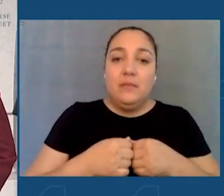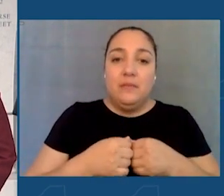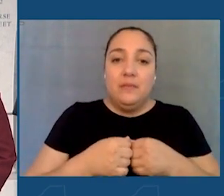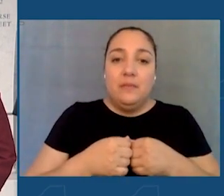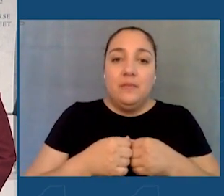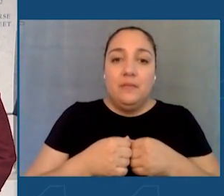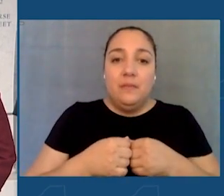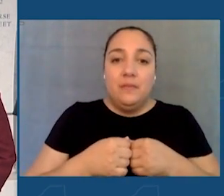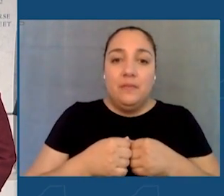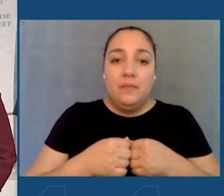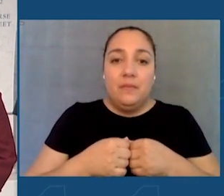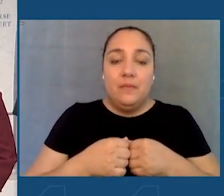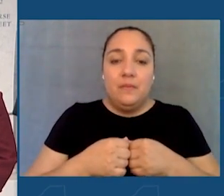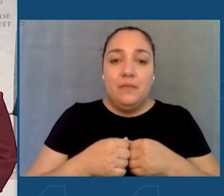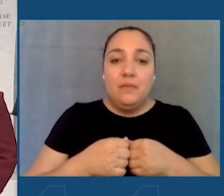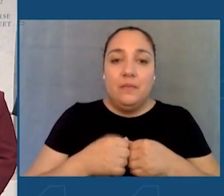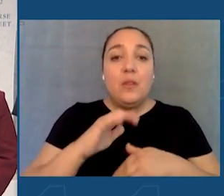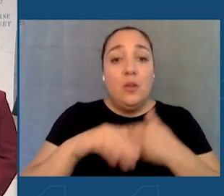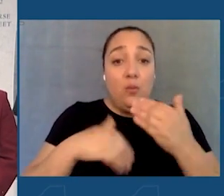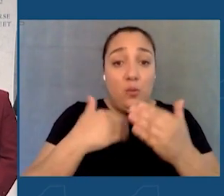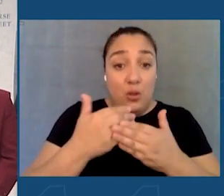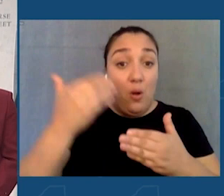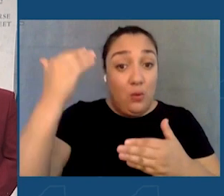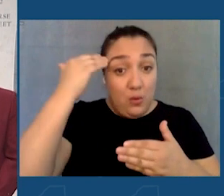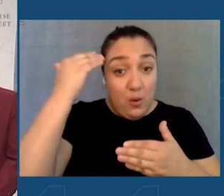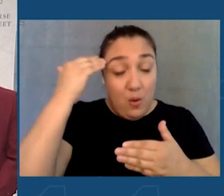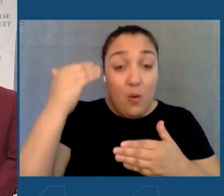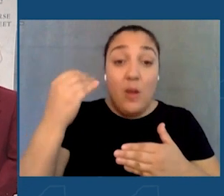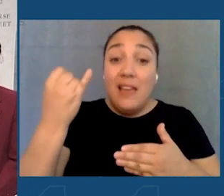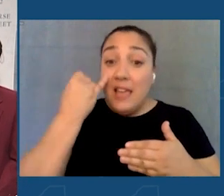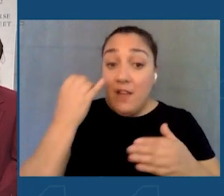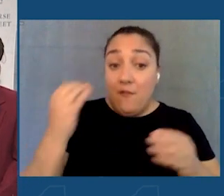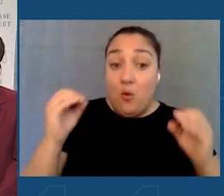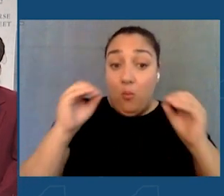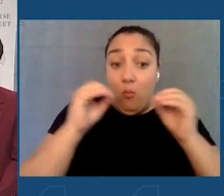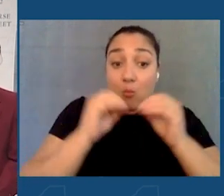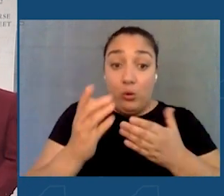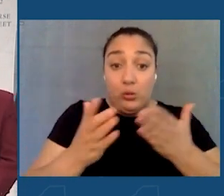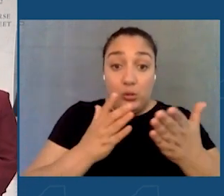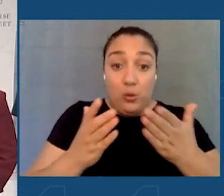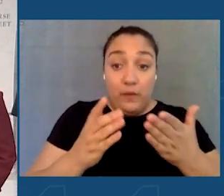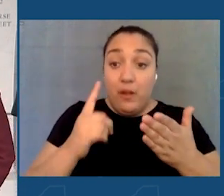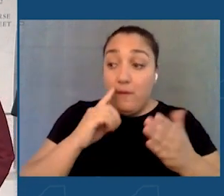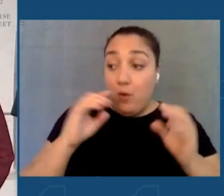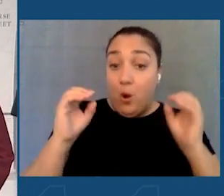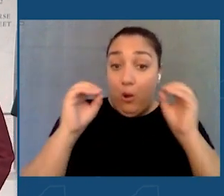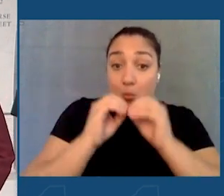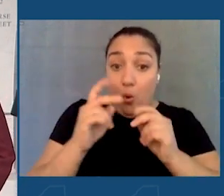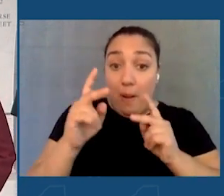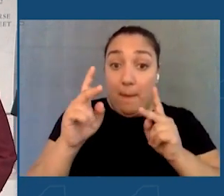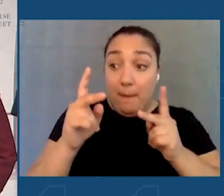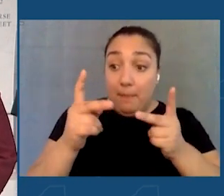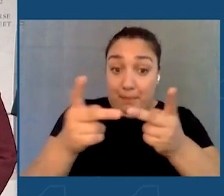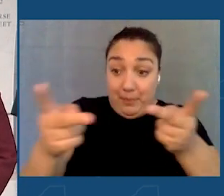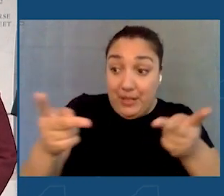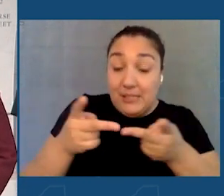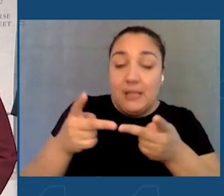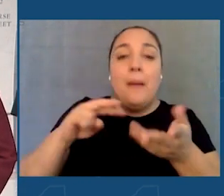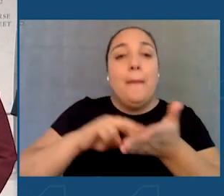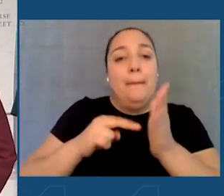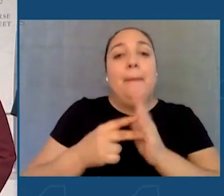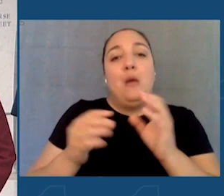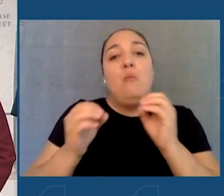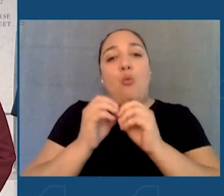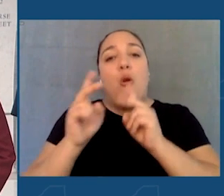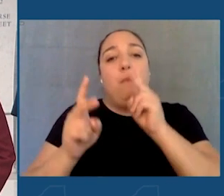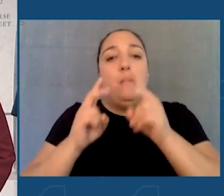that offering more service to more places is going to result in new customers for both railroads. It's already been happening since the